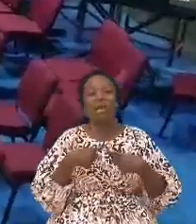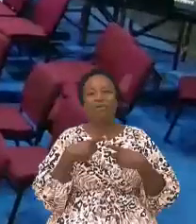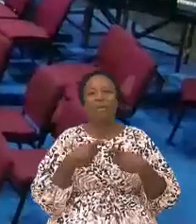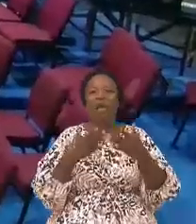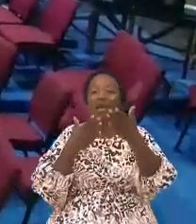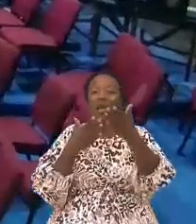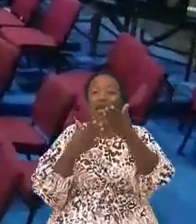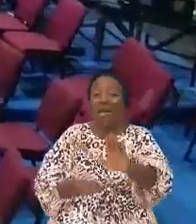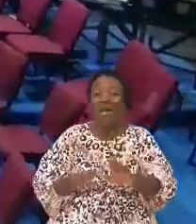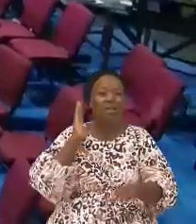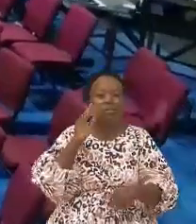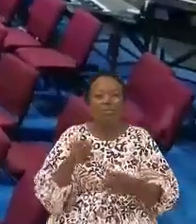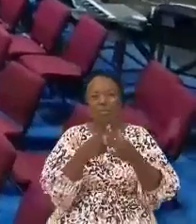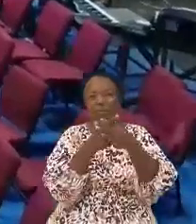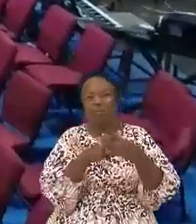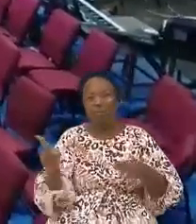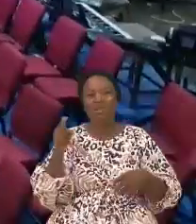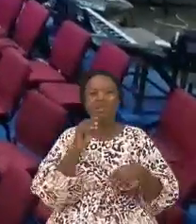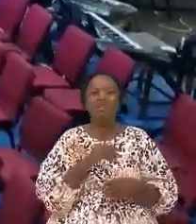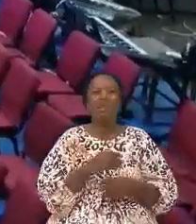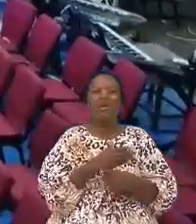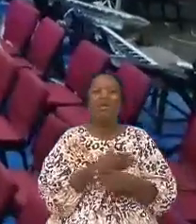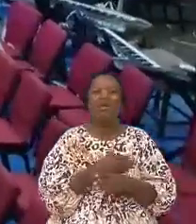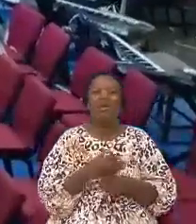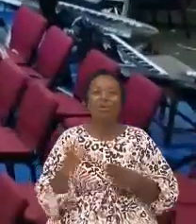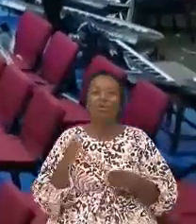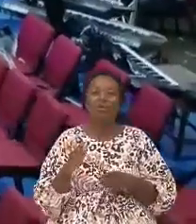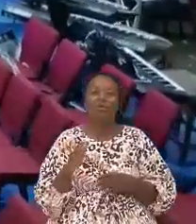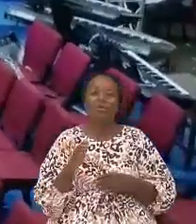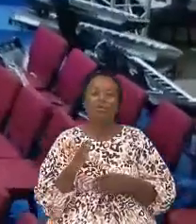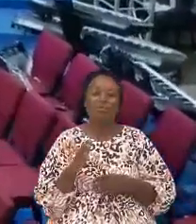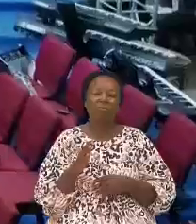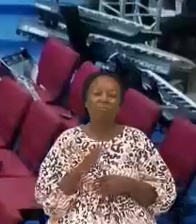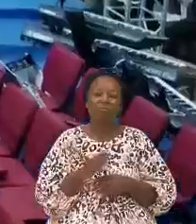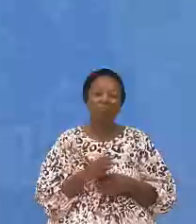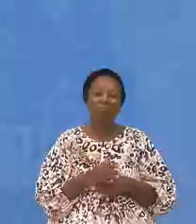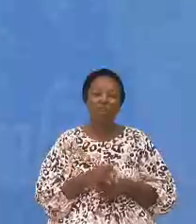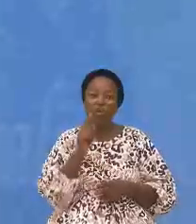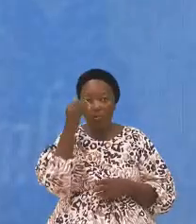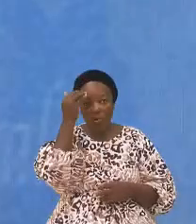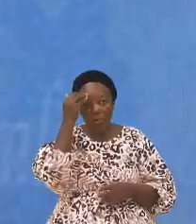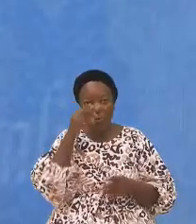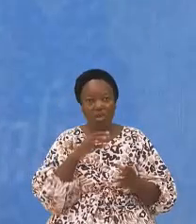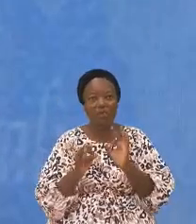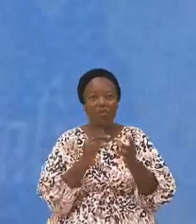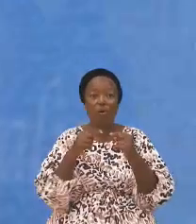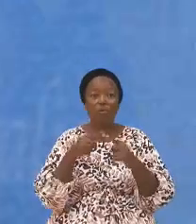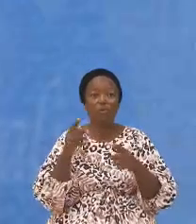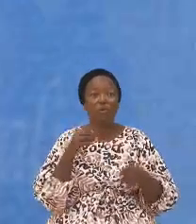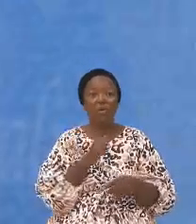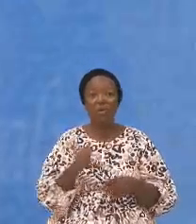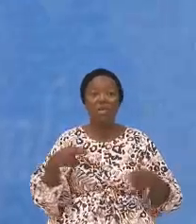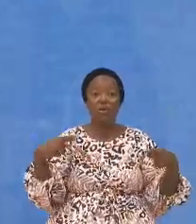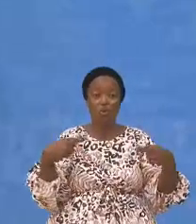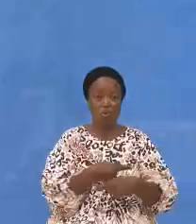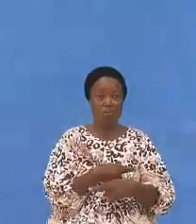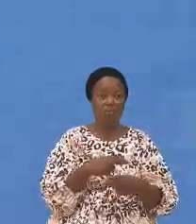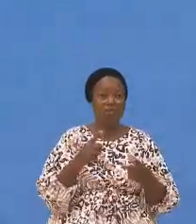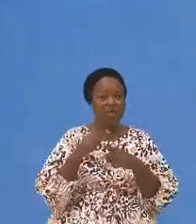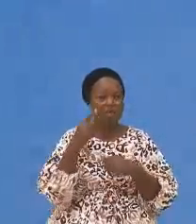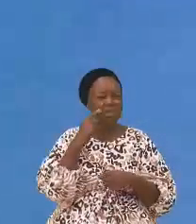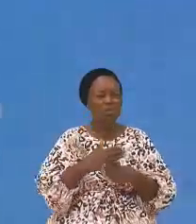said tonight, choose life, death will vanish away. You know,